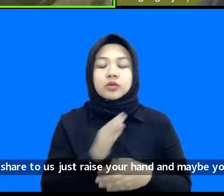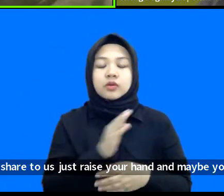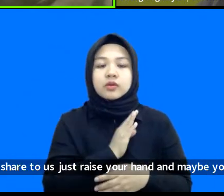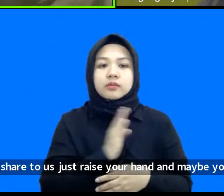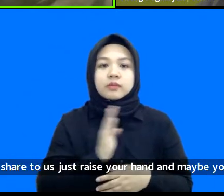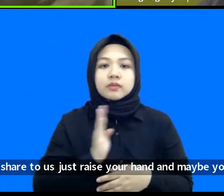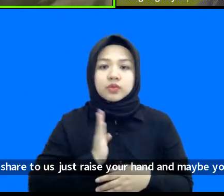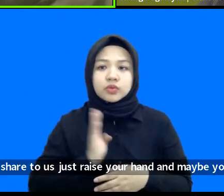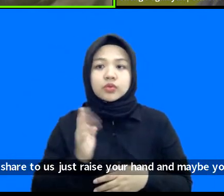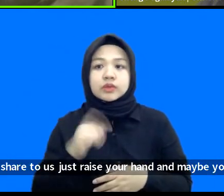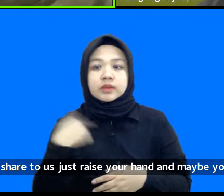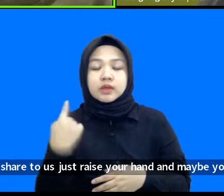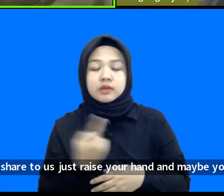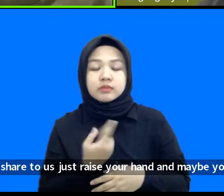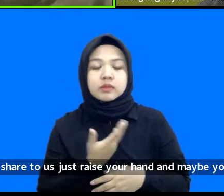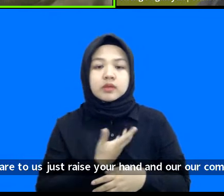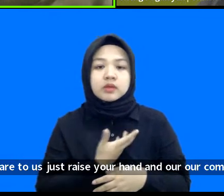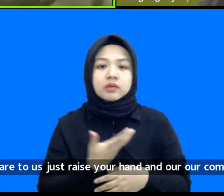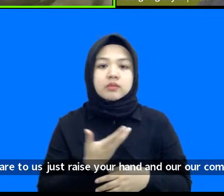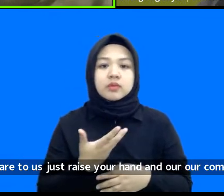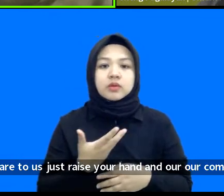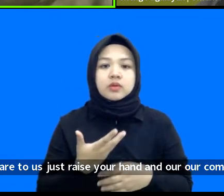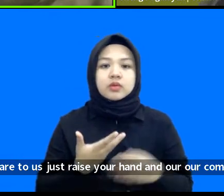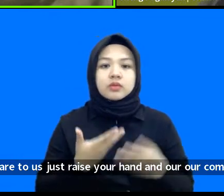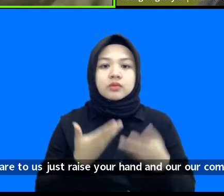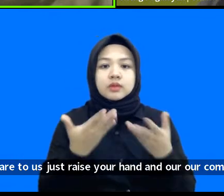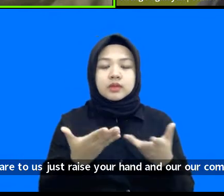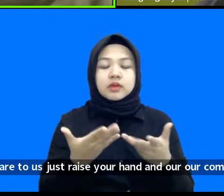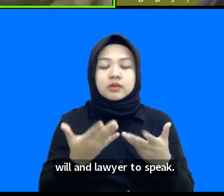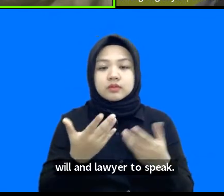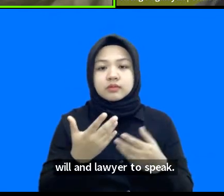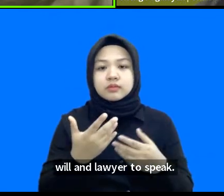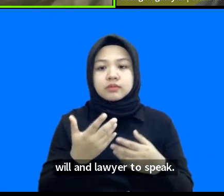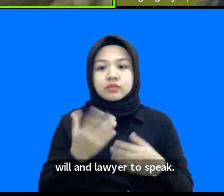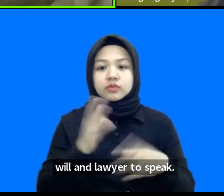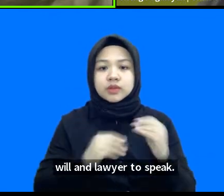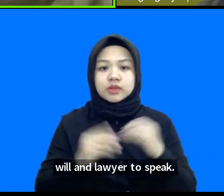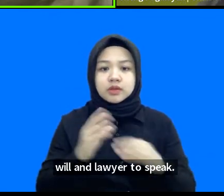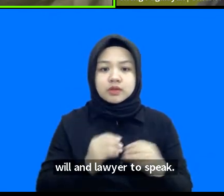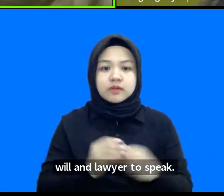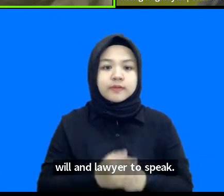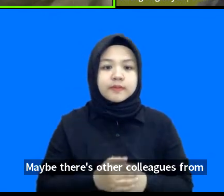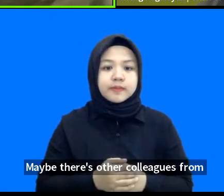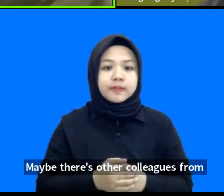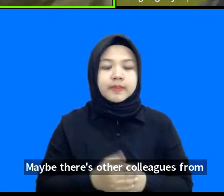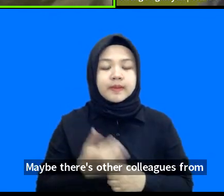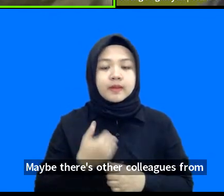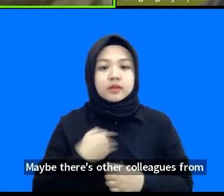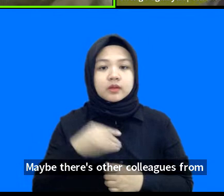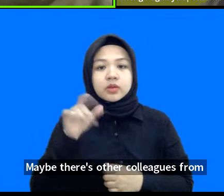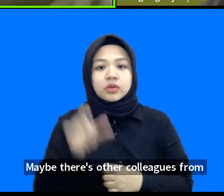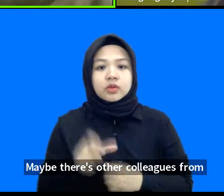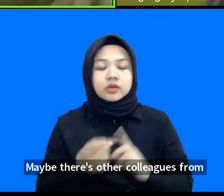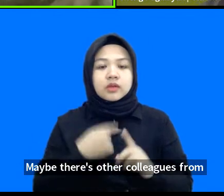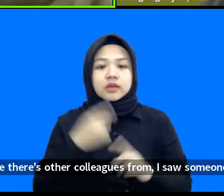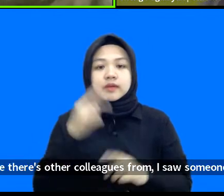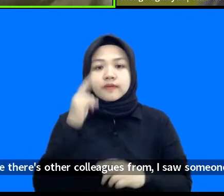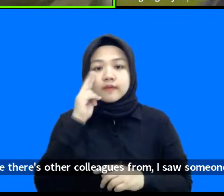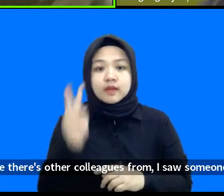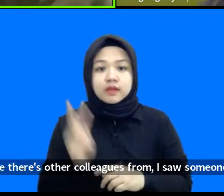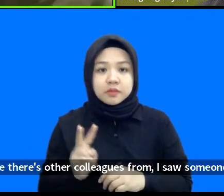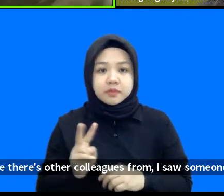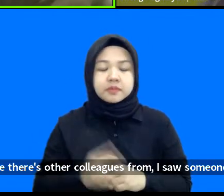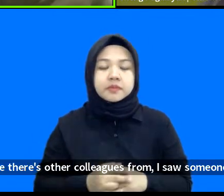speak. Maybe there's other colleagues from. I saw someone from Vietnam. And also